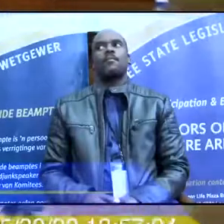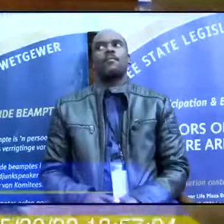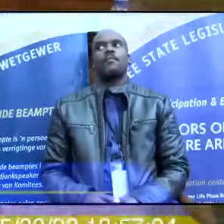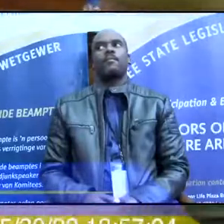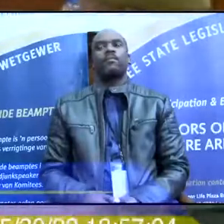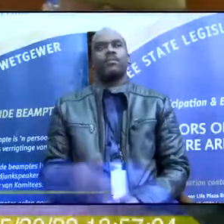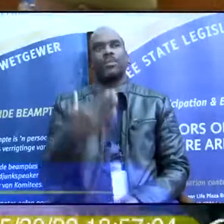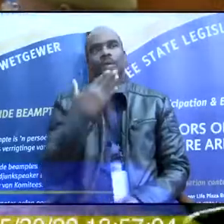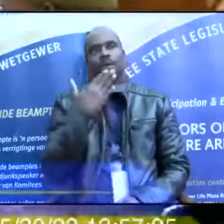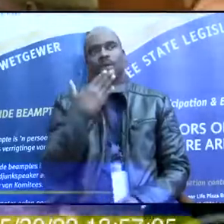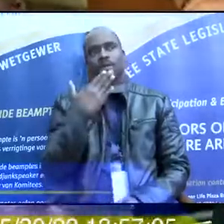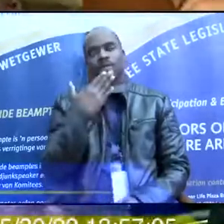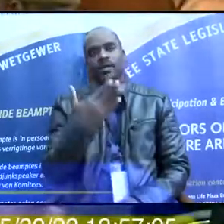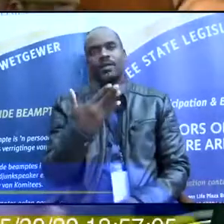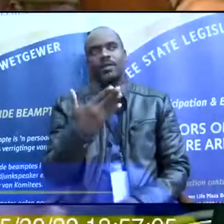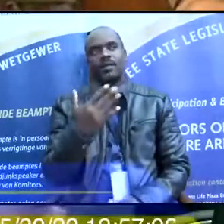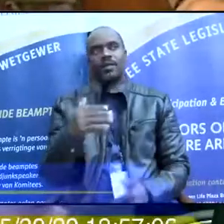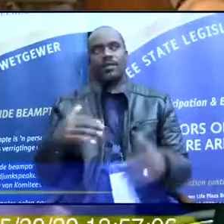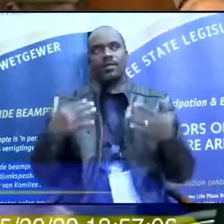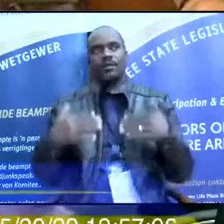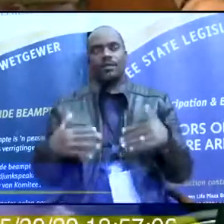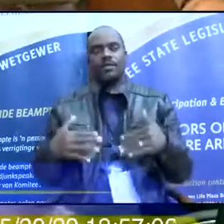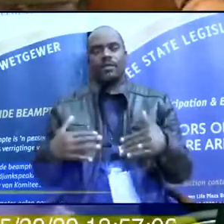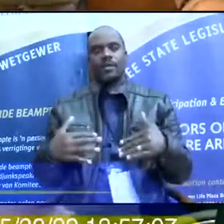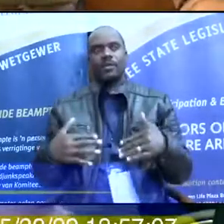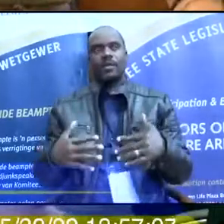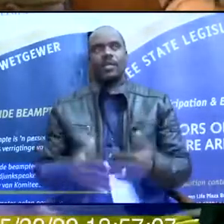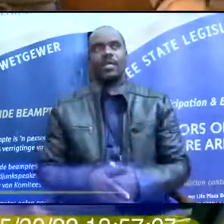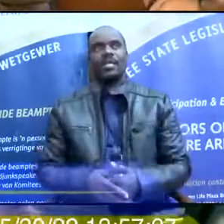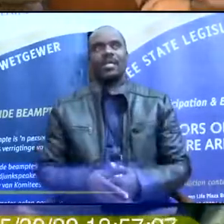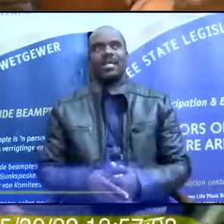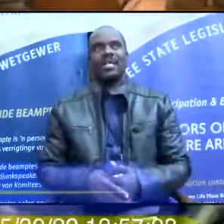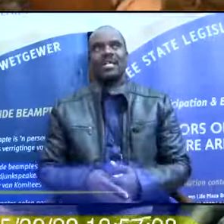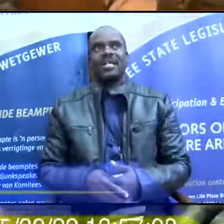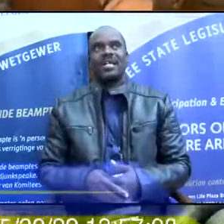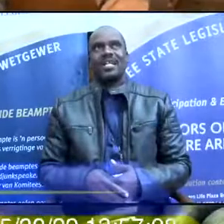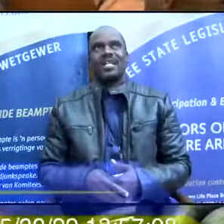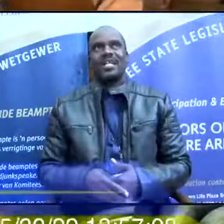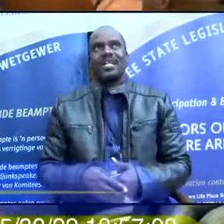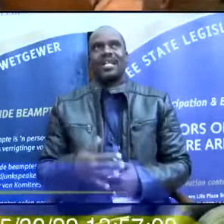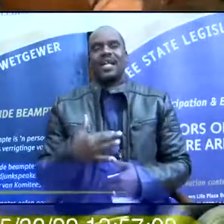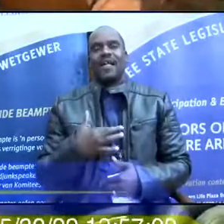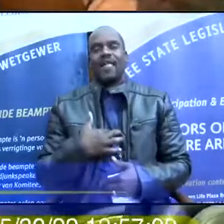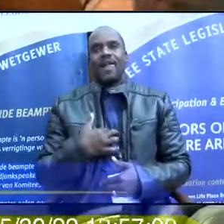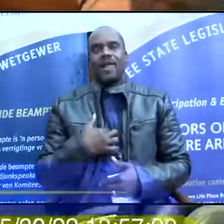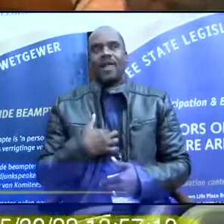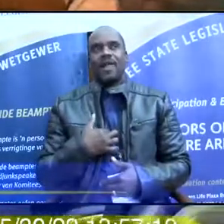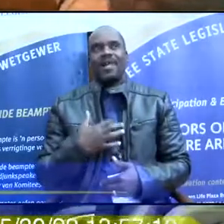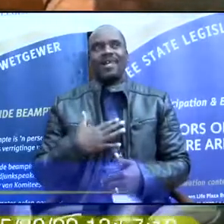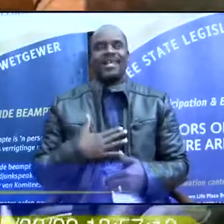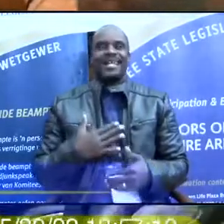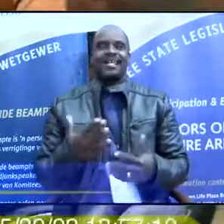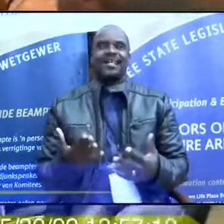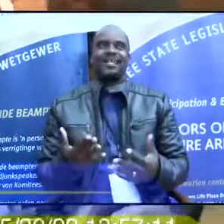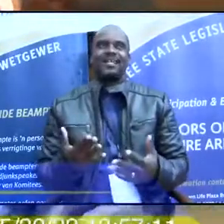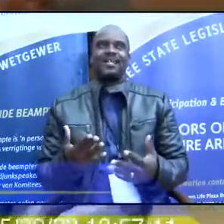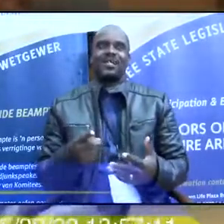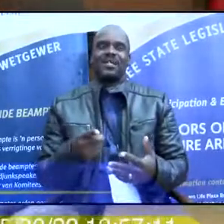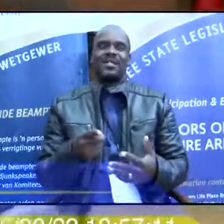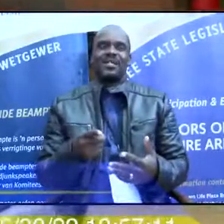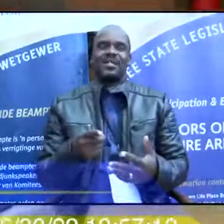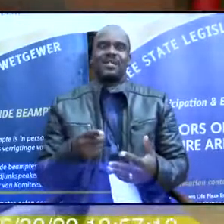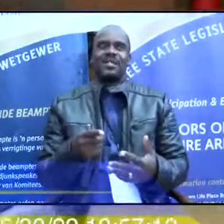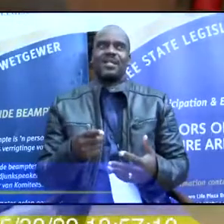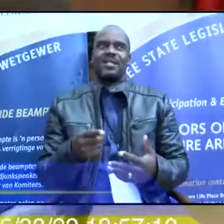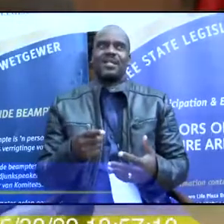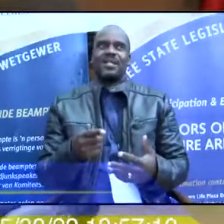thank you very much may from bob group i wish we have put you inside to first probably you could have